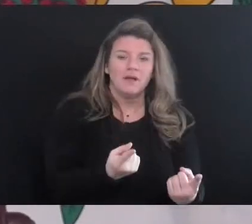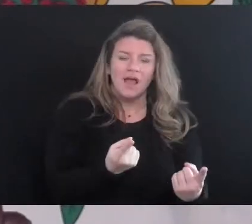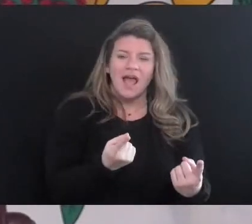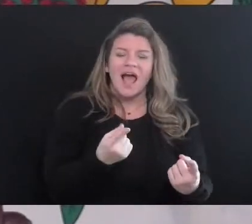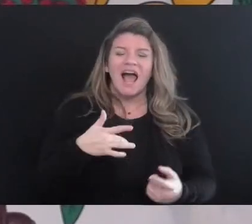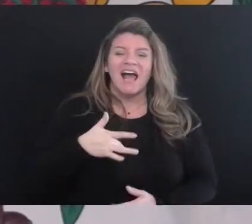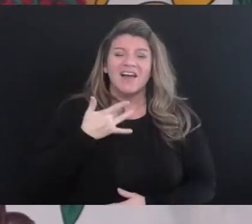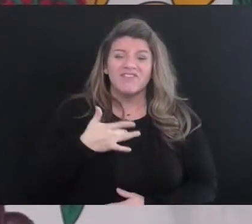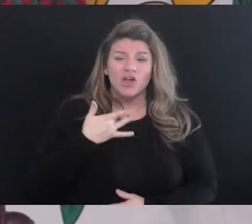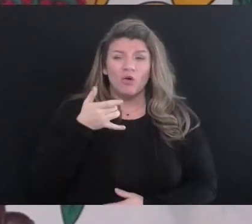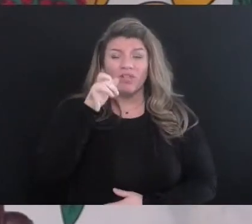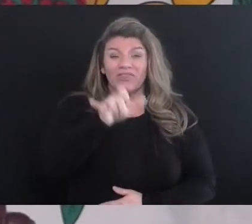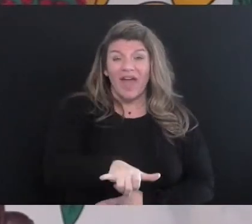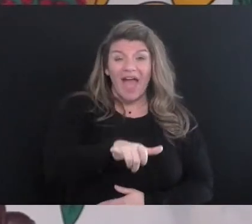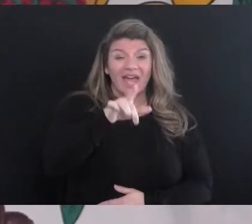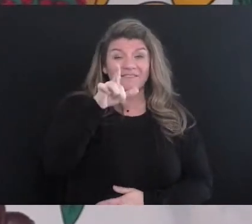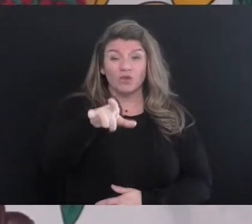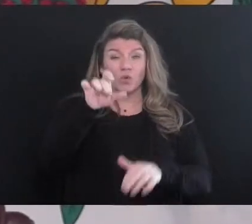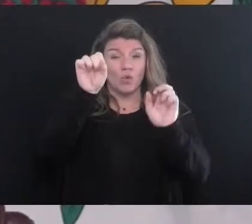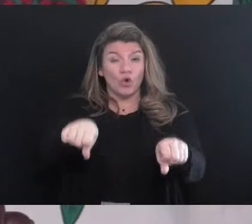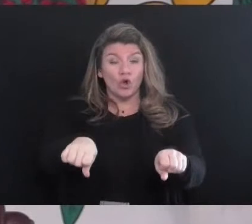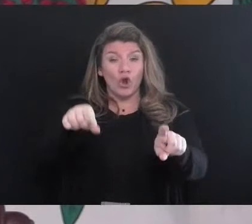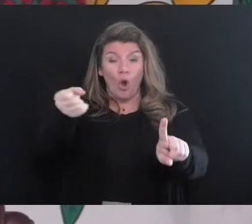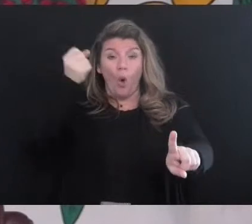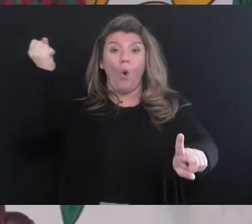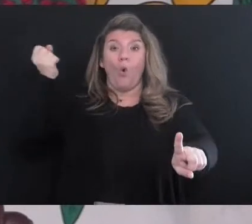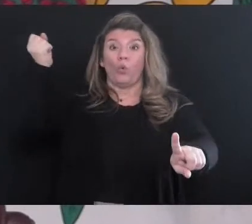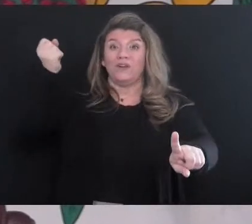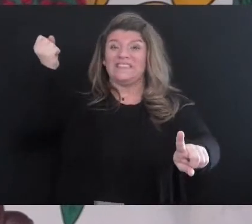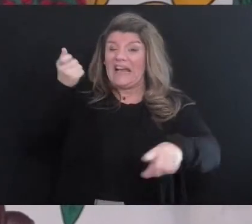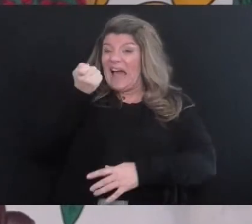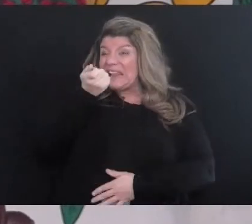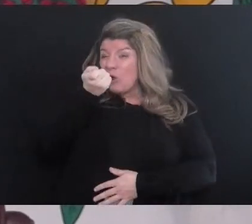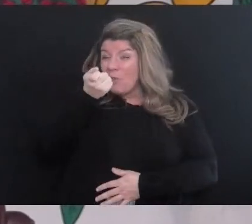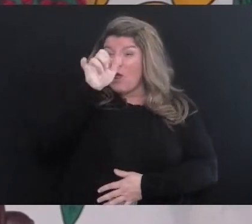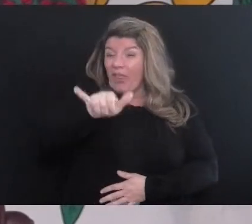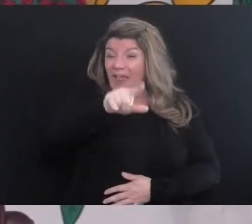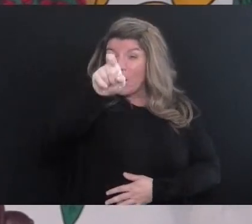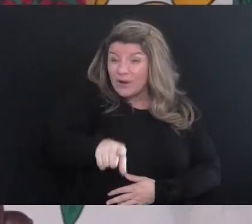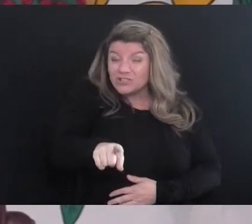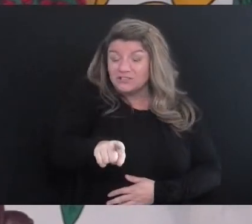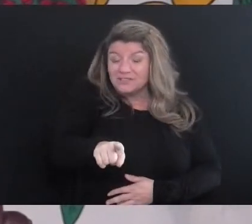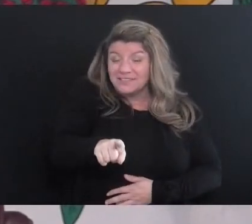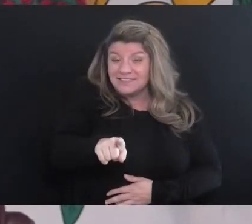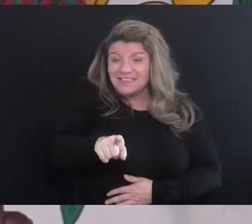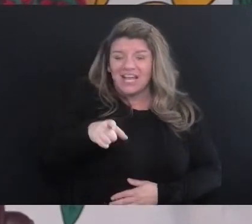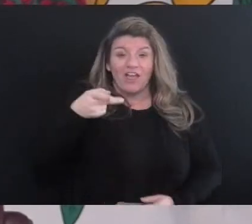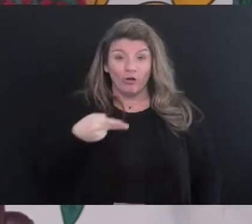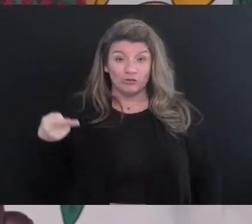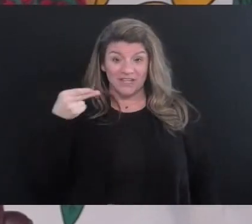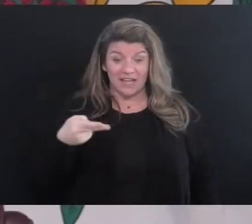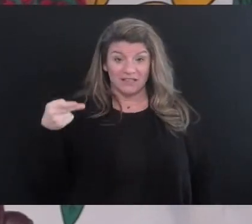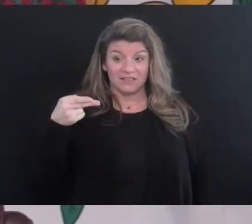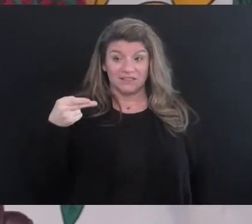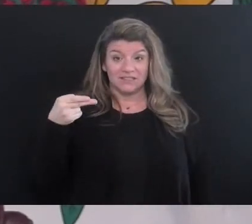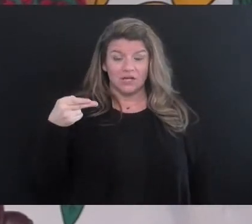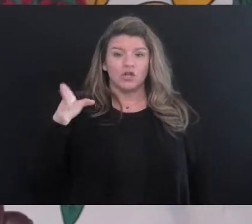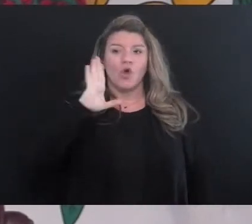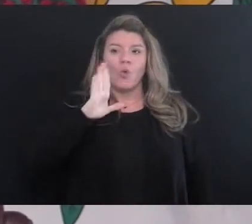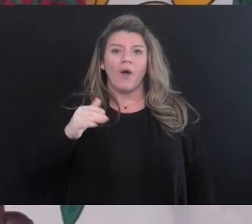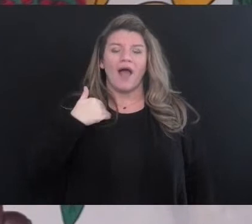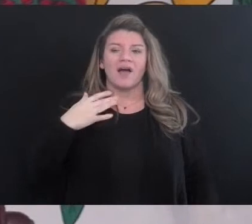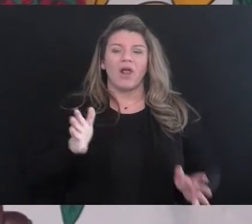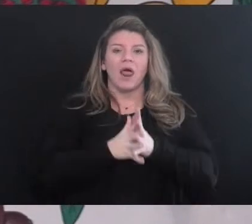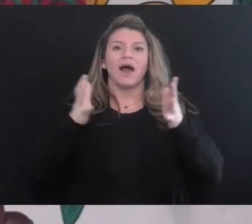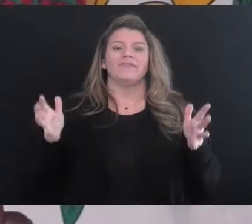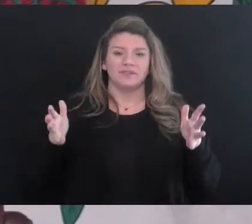think, if you could just hold up just a little bit on that, and Thursday there's going to be a bunch